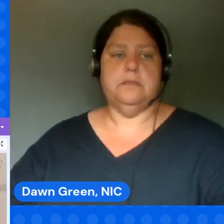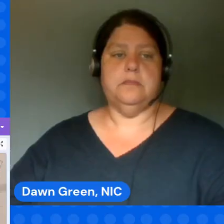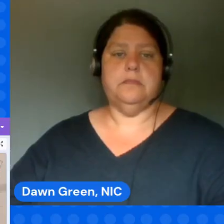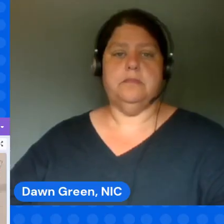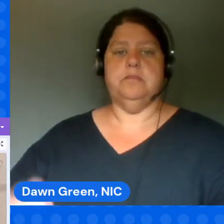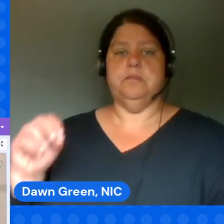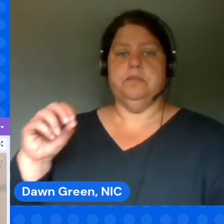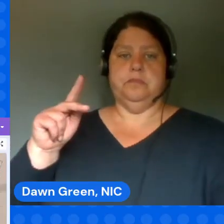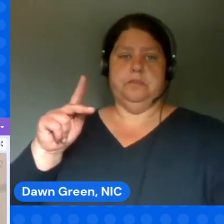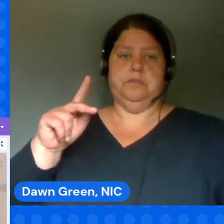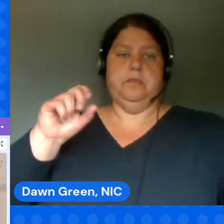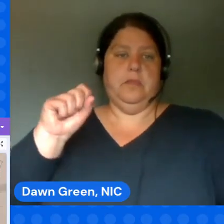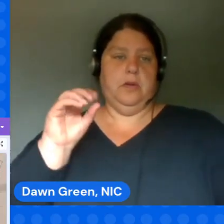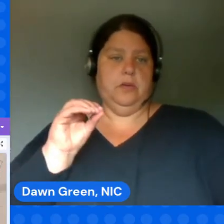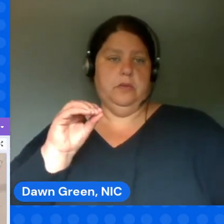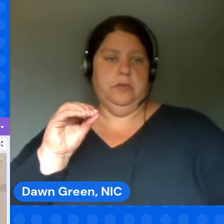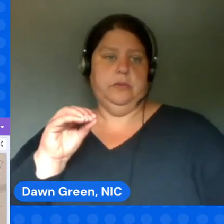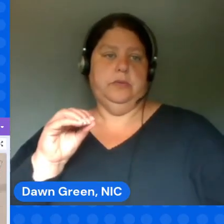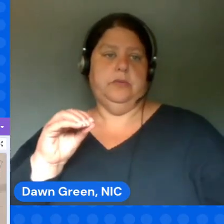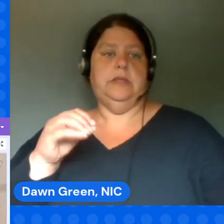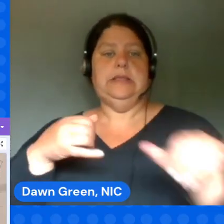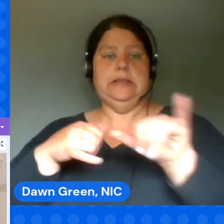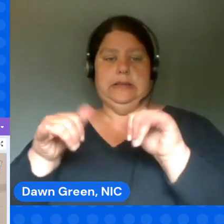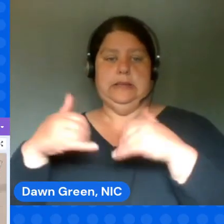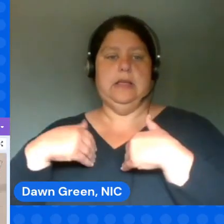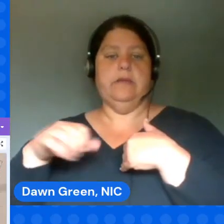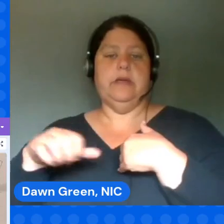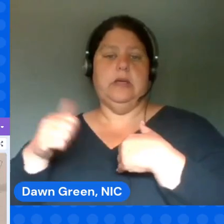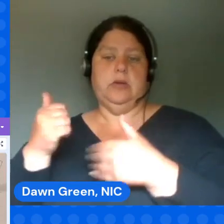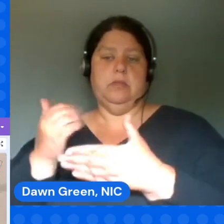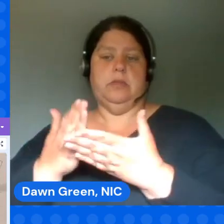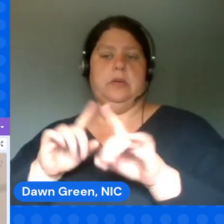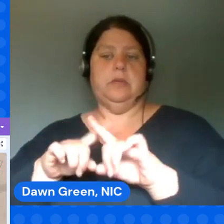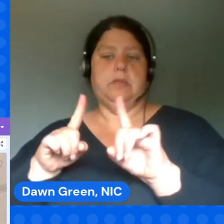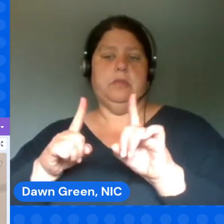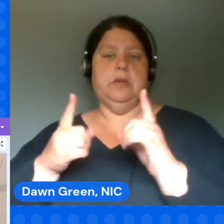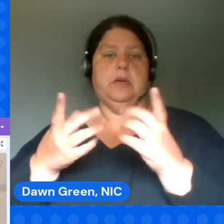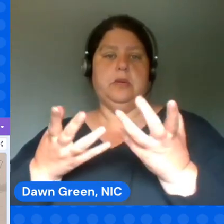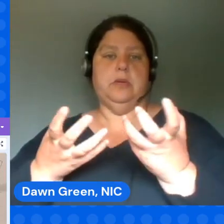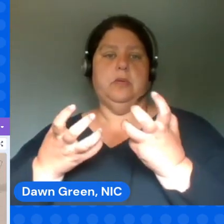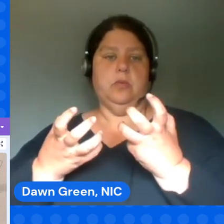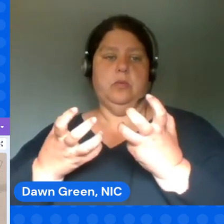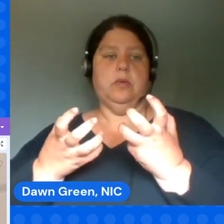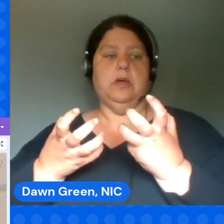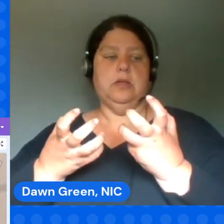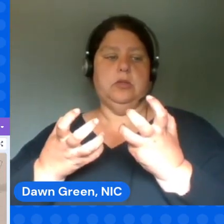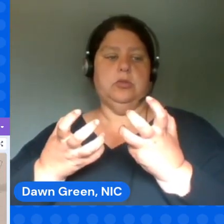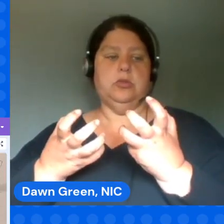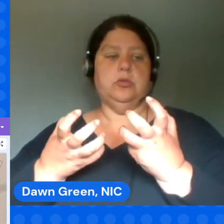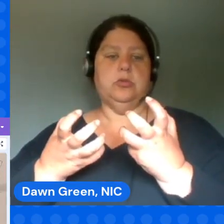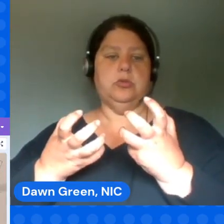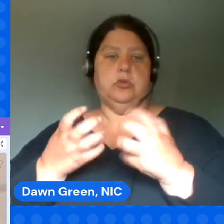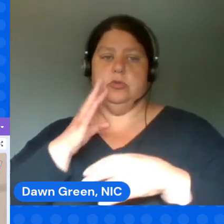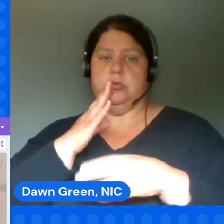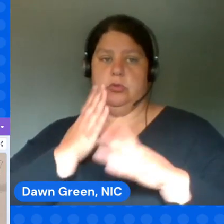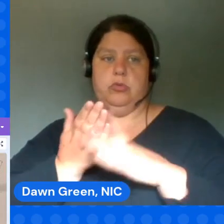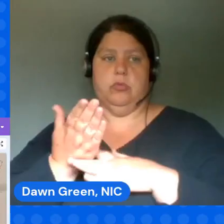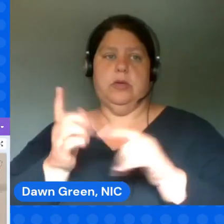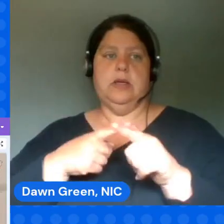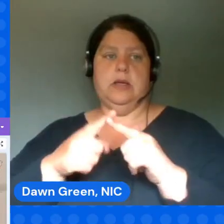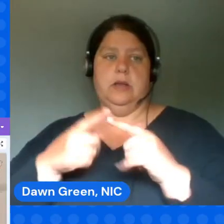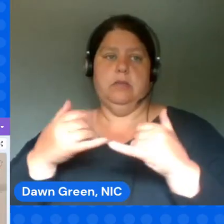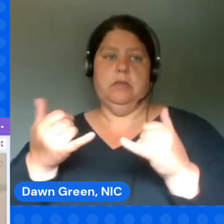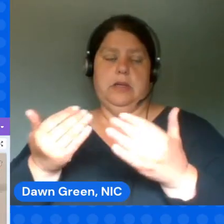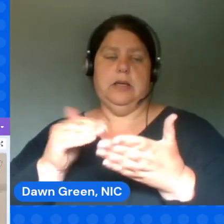Okay, so there's still another piece to that, but I wanted to kind of step through it, and then we'll go back and play it again.